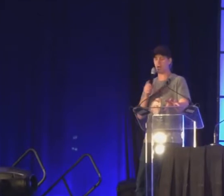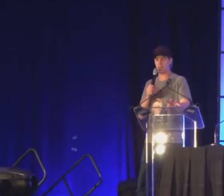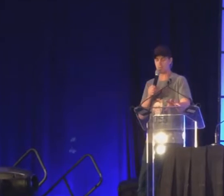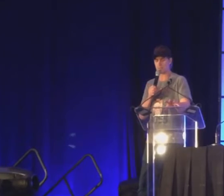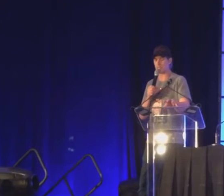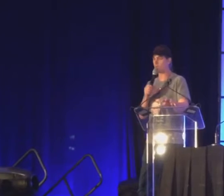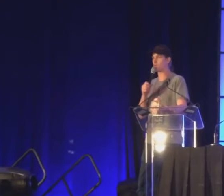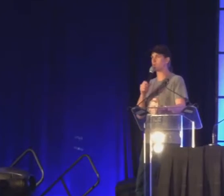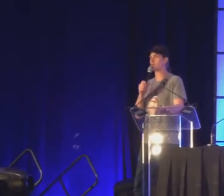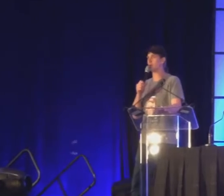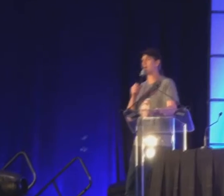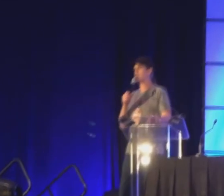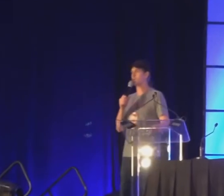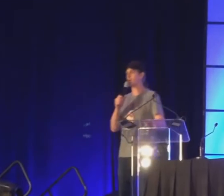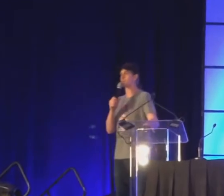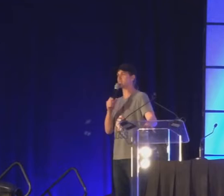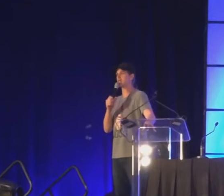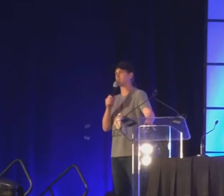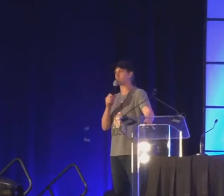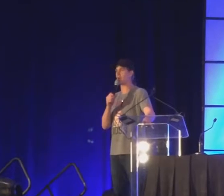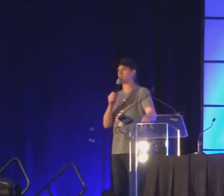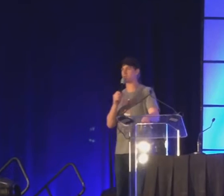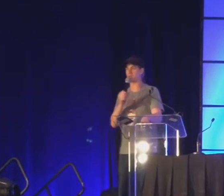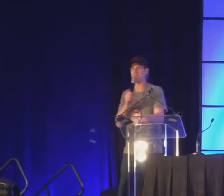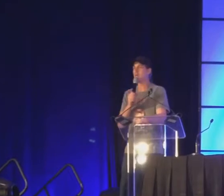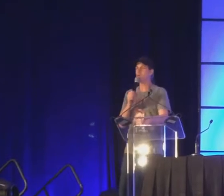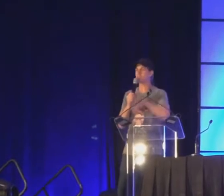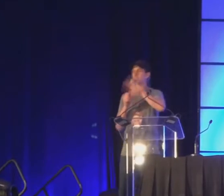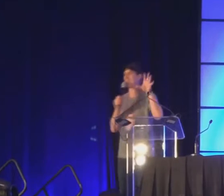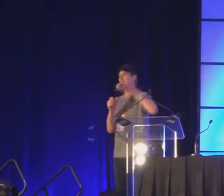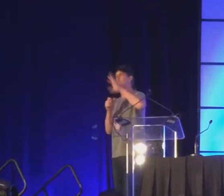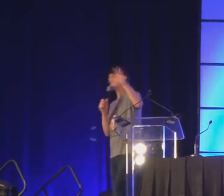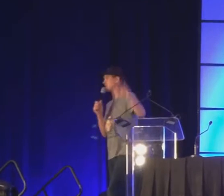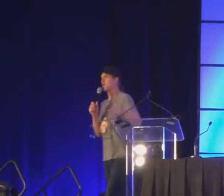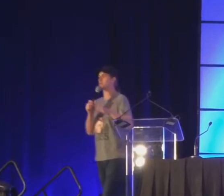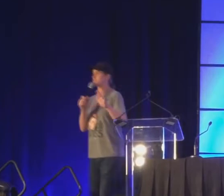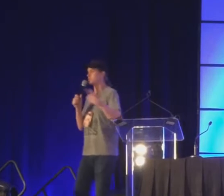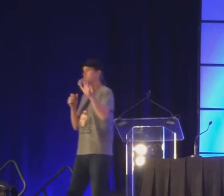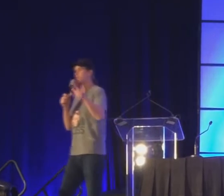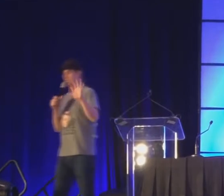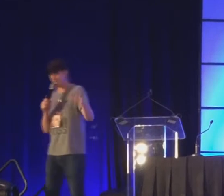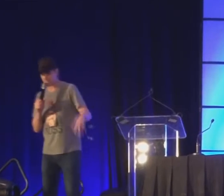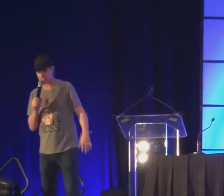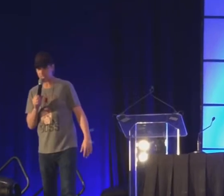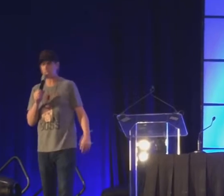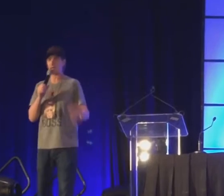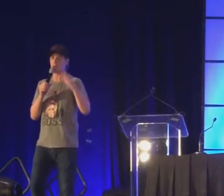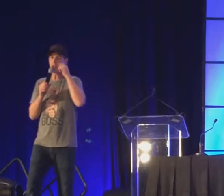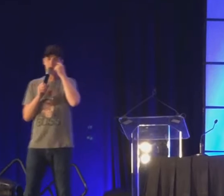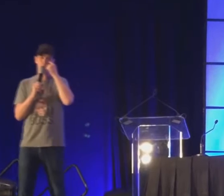about, looking bad or upsetting Alan Rickman, which again, he wasn't at all. He was so sweet and